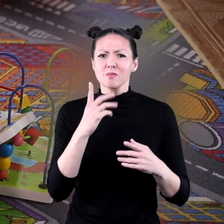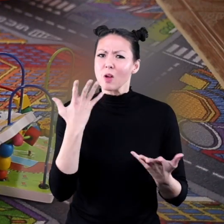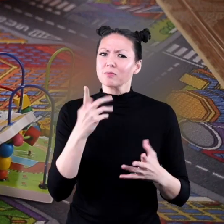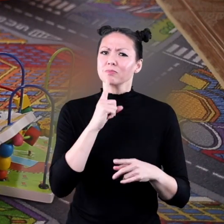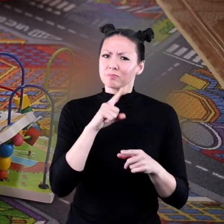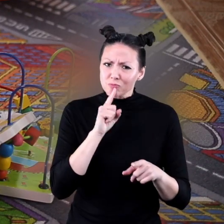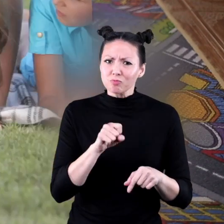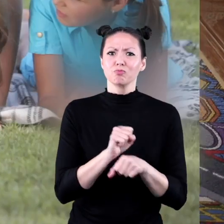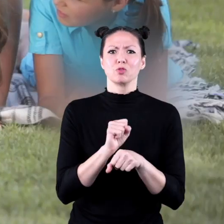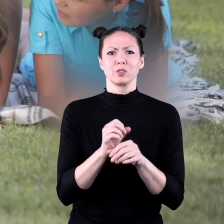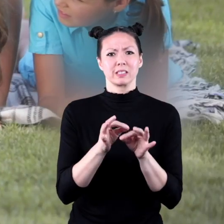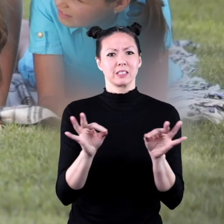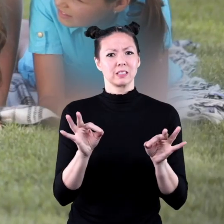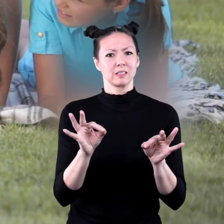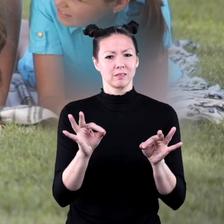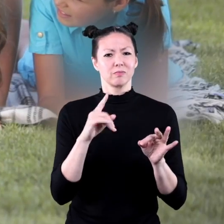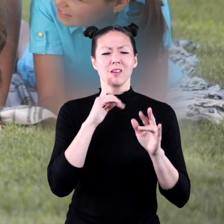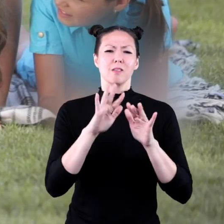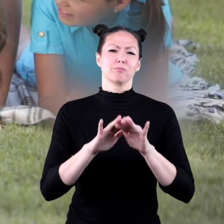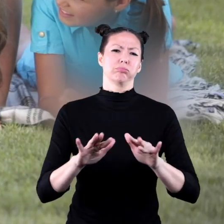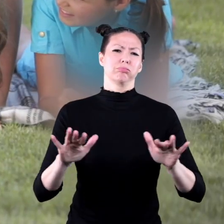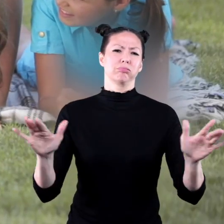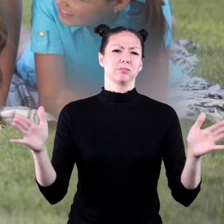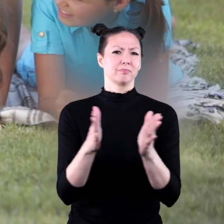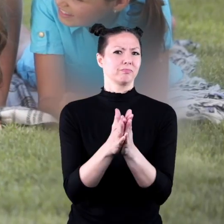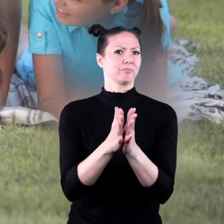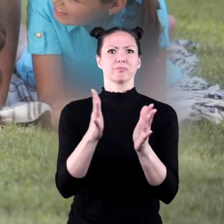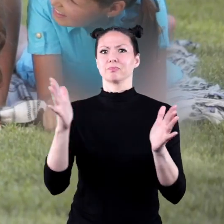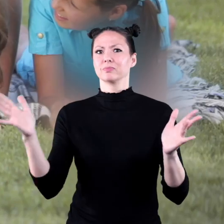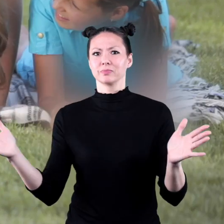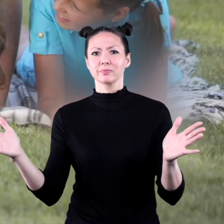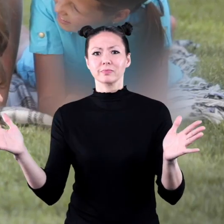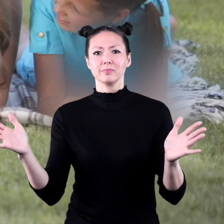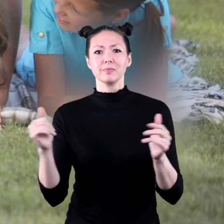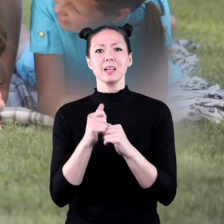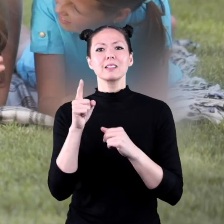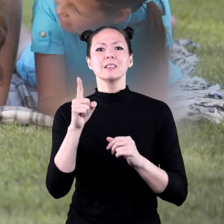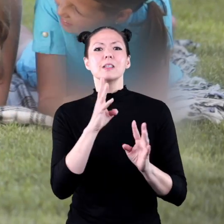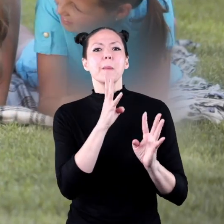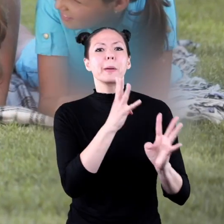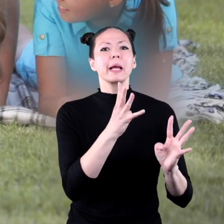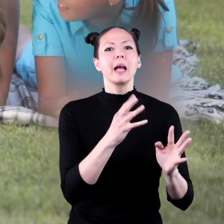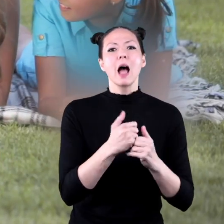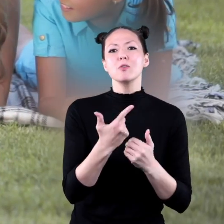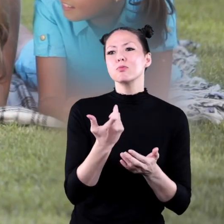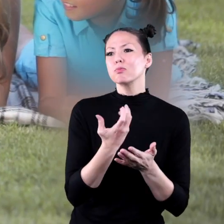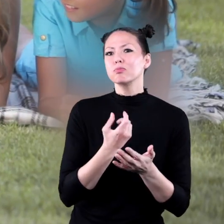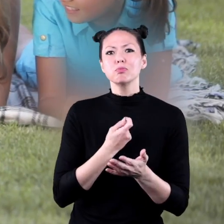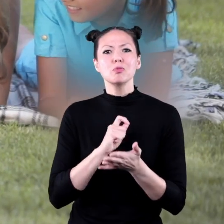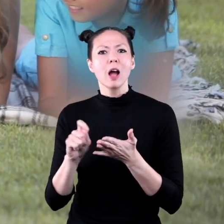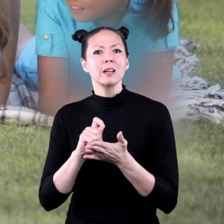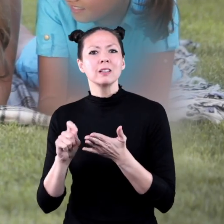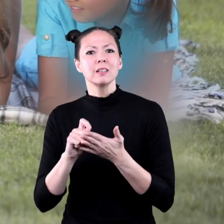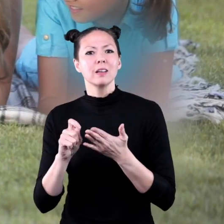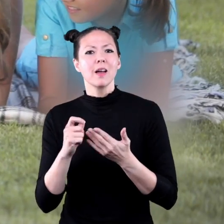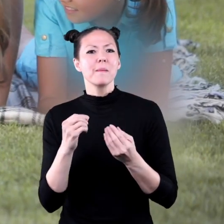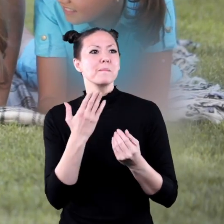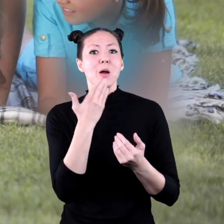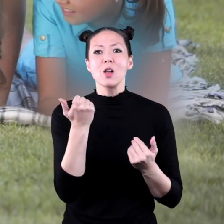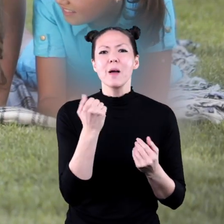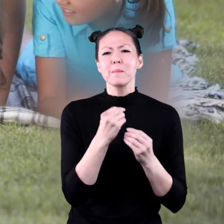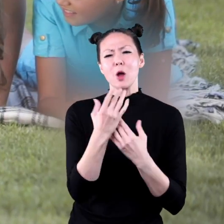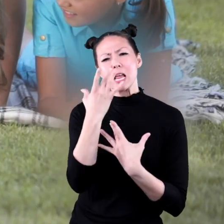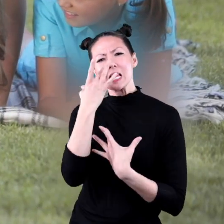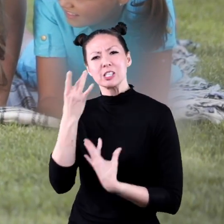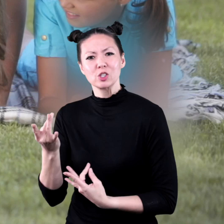true with sentences. Using a wide variety of types of sentences makes the way you speak and the way you write better